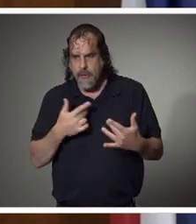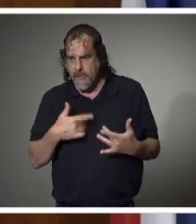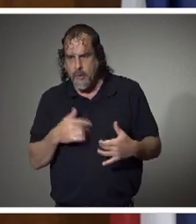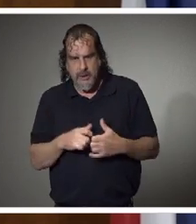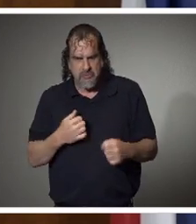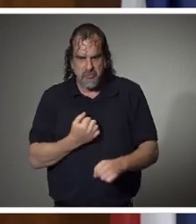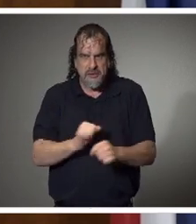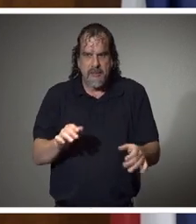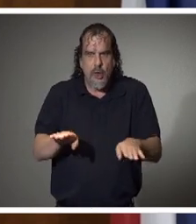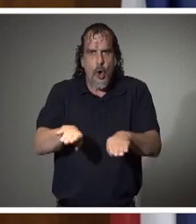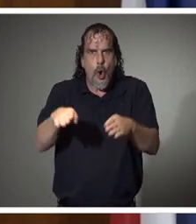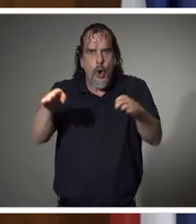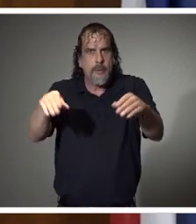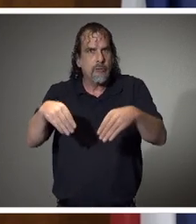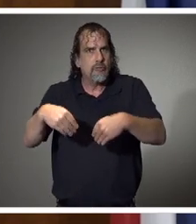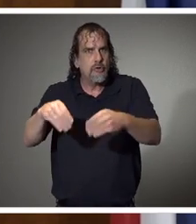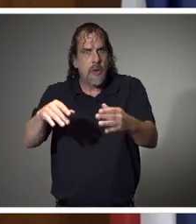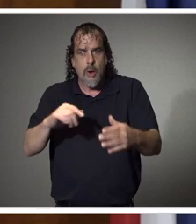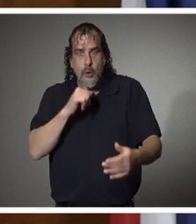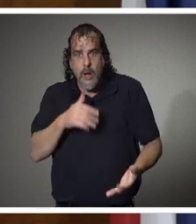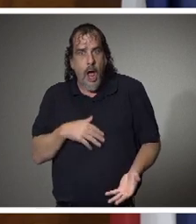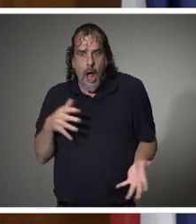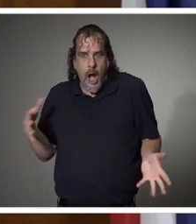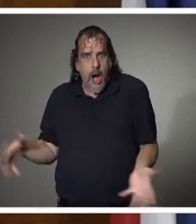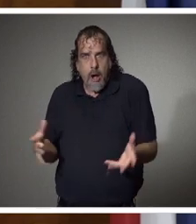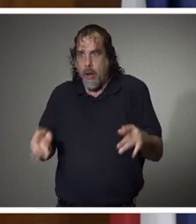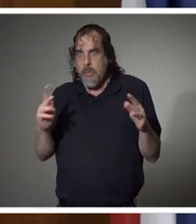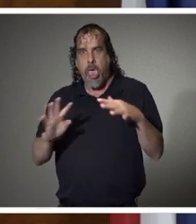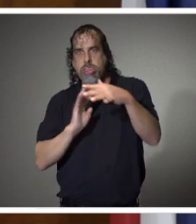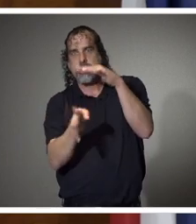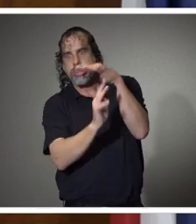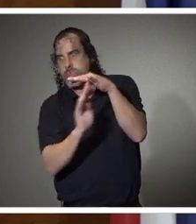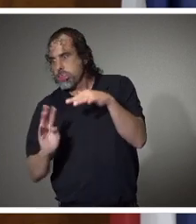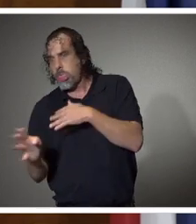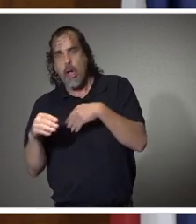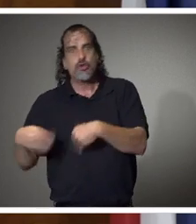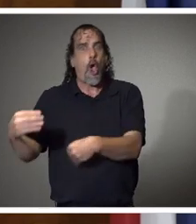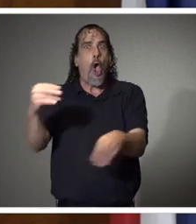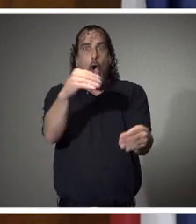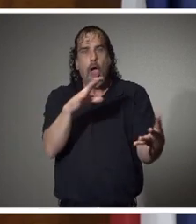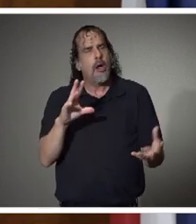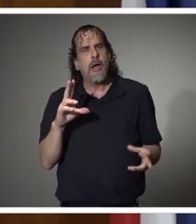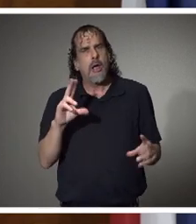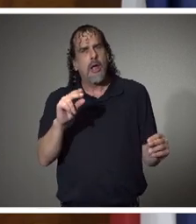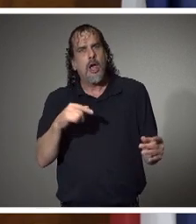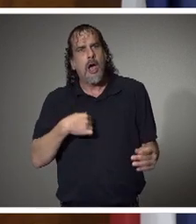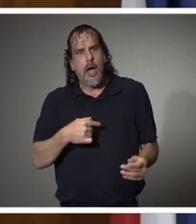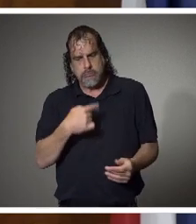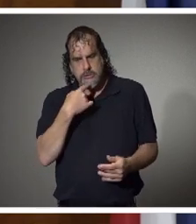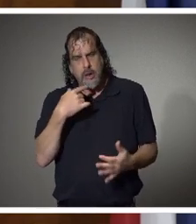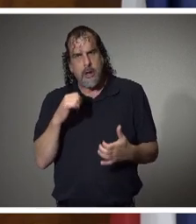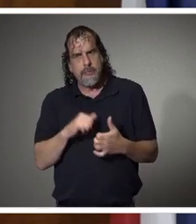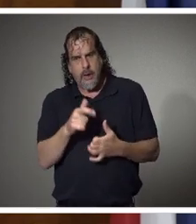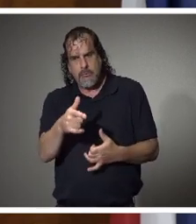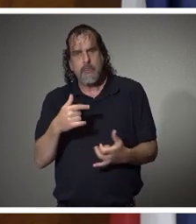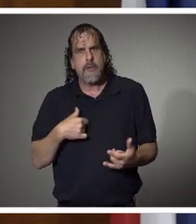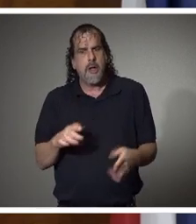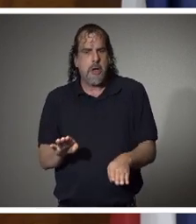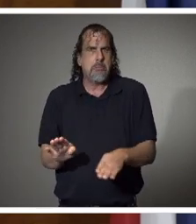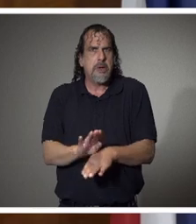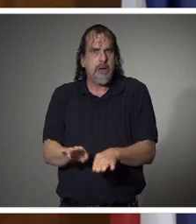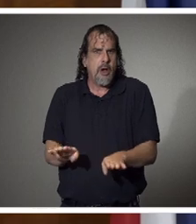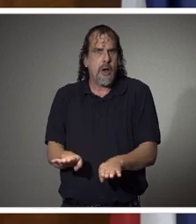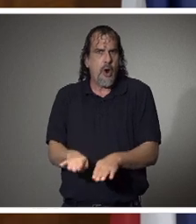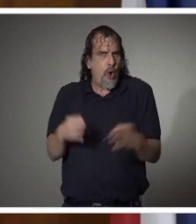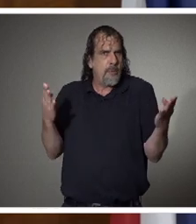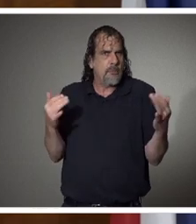not here encouraging people to run out and go to retail stores. We're just simply saying to those small business owners and larger